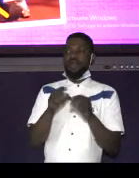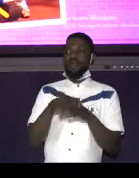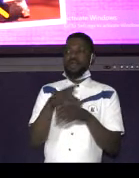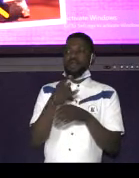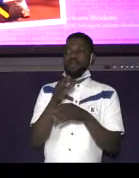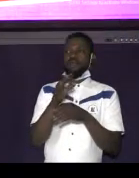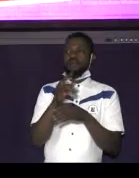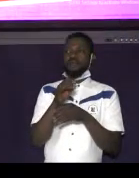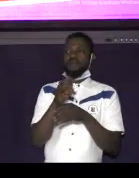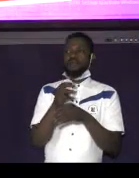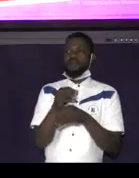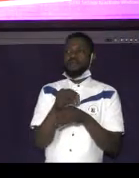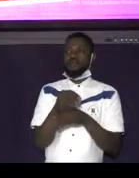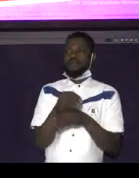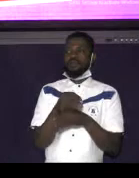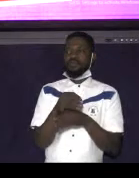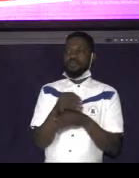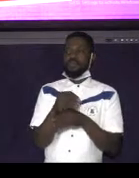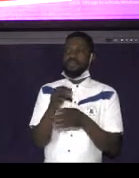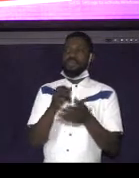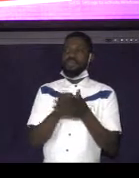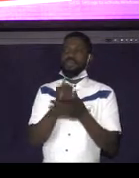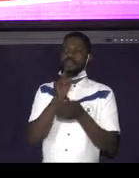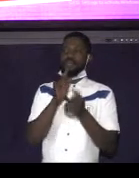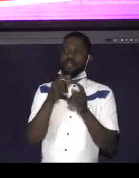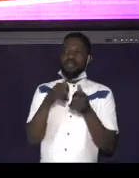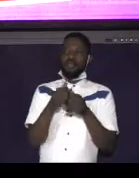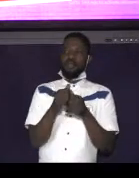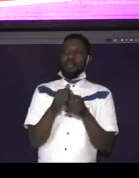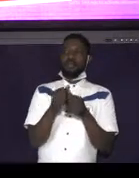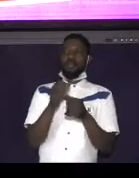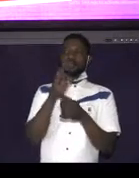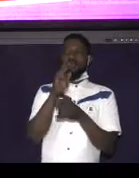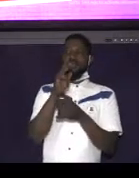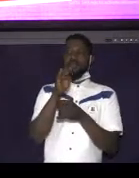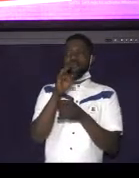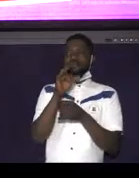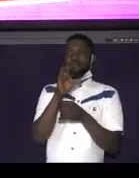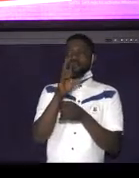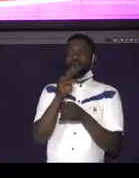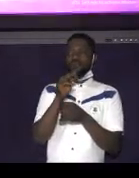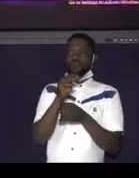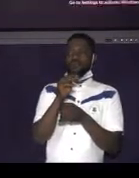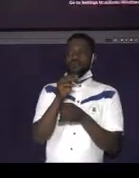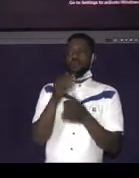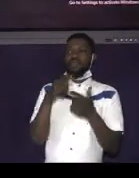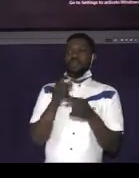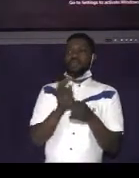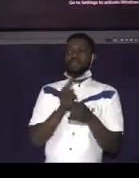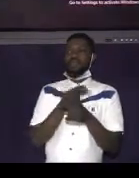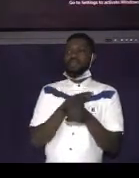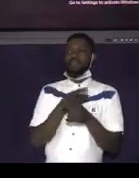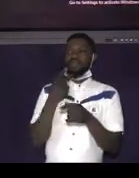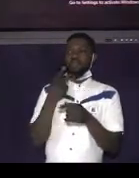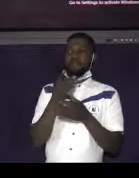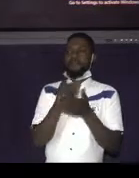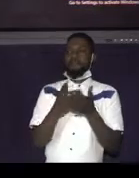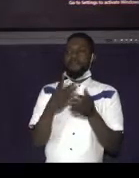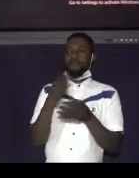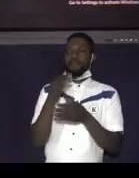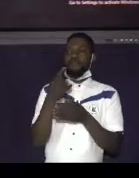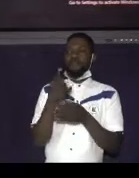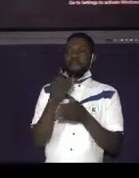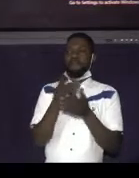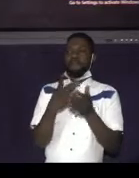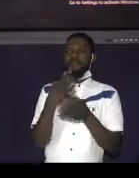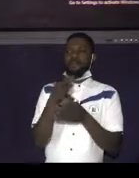fulcrum. Good. That is talking about fulcrum. Now let's move on to talk about the other parts. Let's